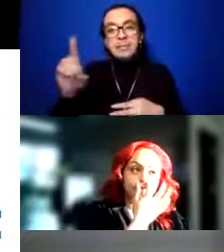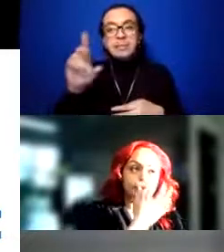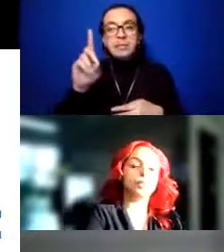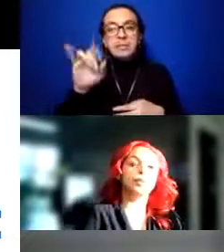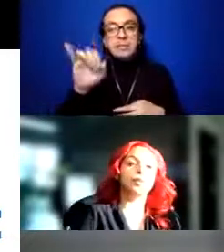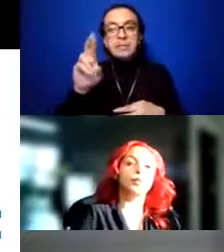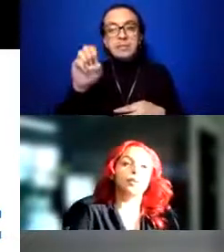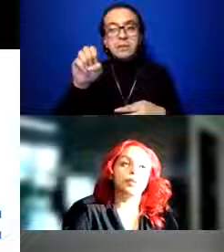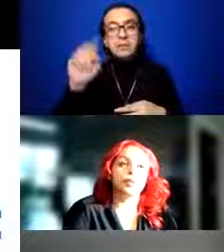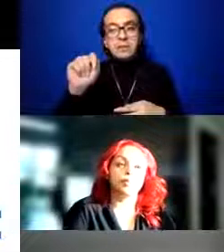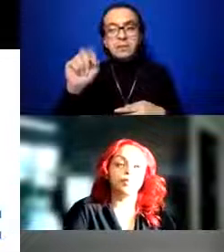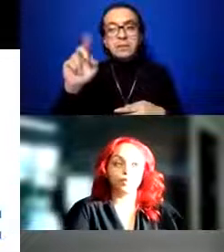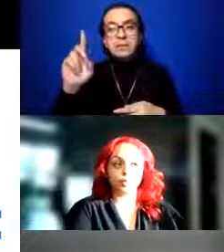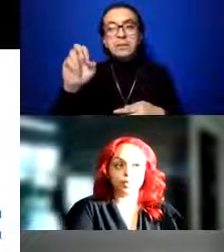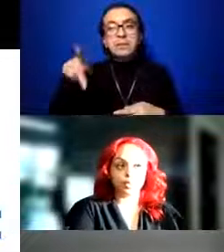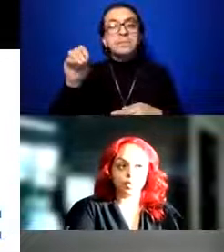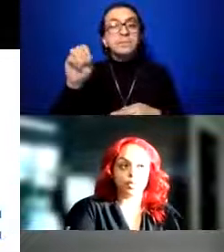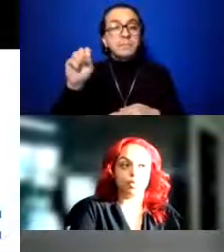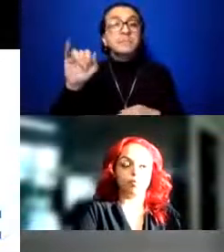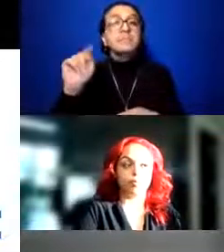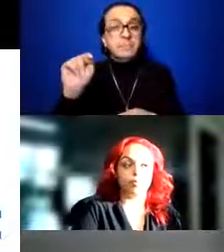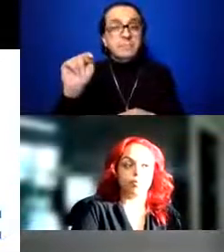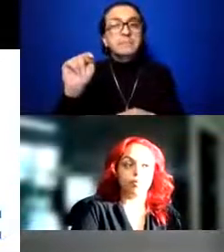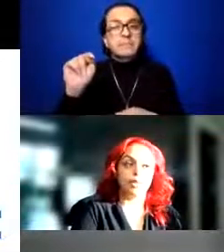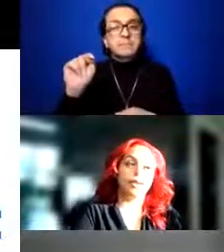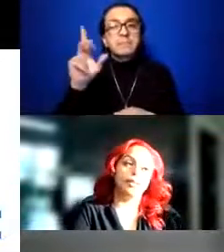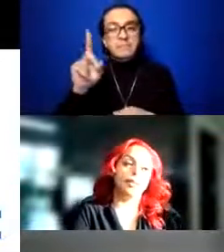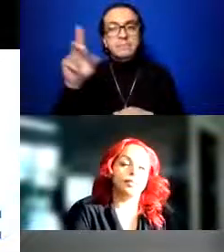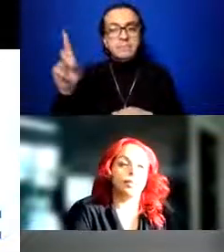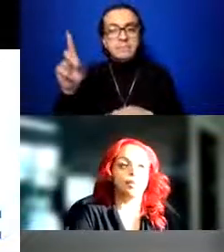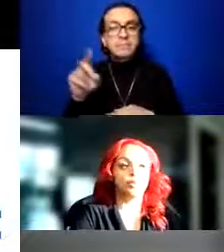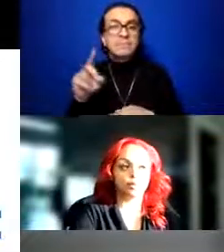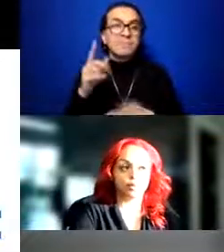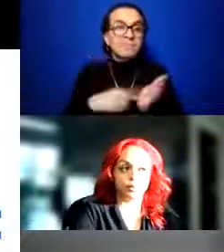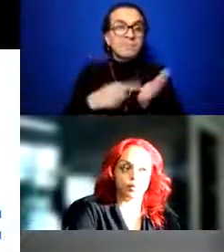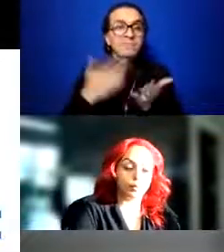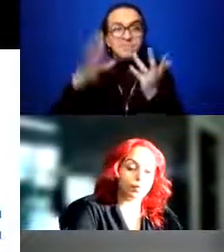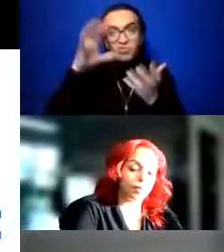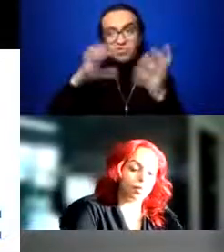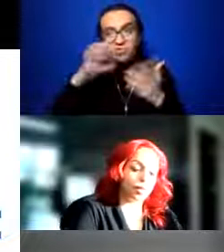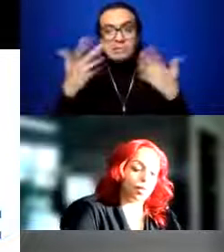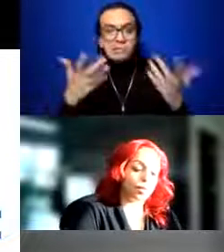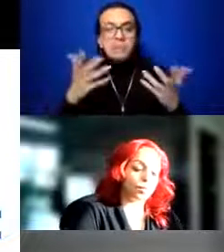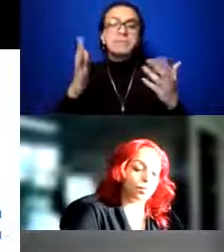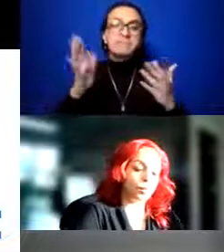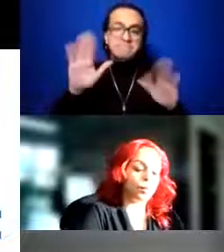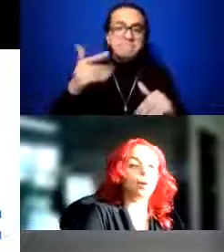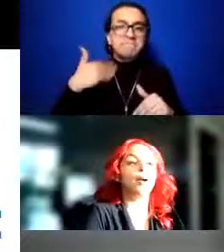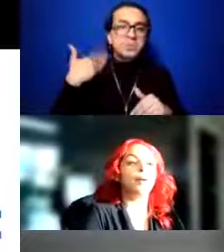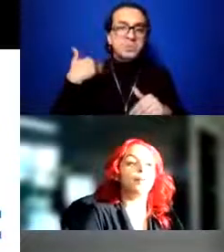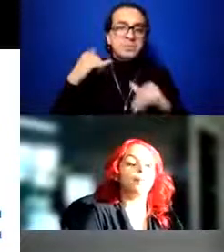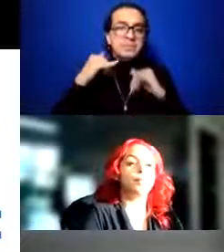Again, this could be a little bit confusing. Like I said, I have troubles with forms.